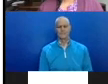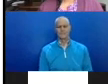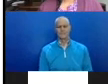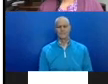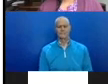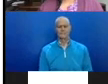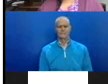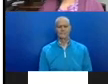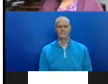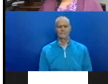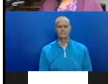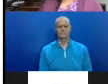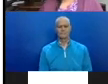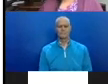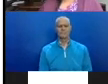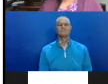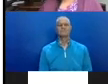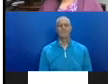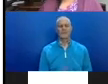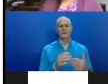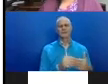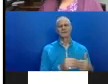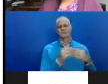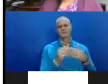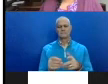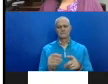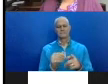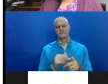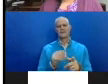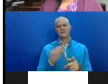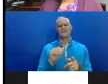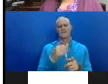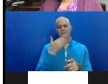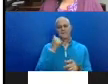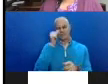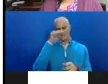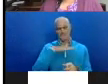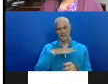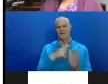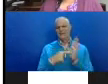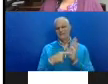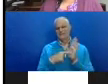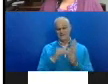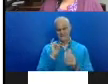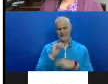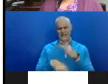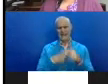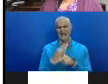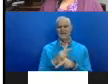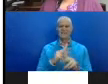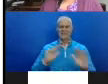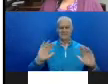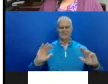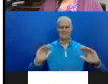Okay. And so then that leaves us with a better man as an example of this kind of phase 3.